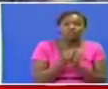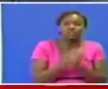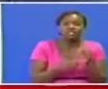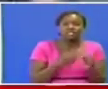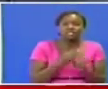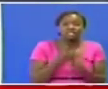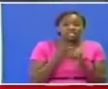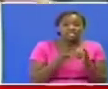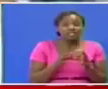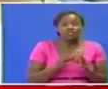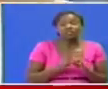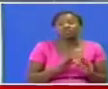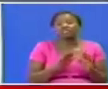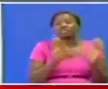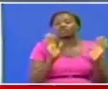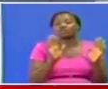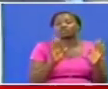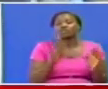If I bit my bullet in 2002,